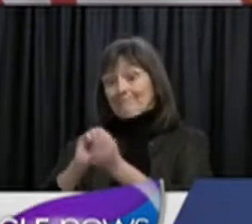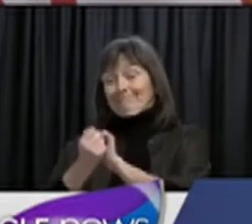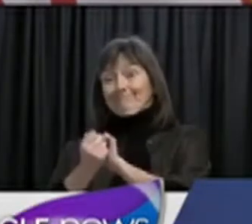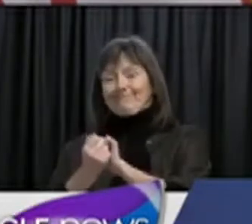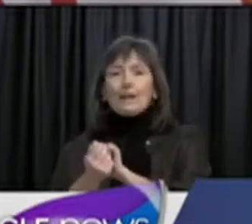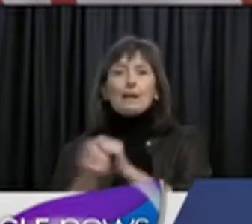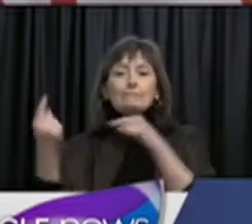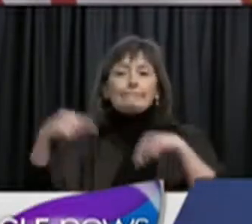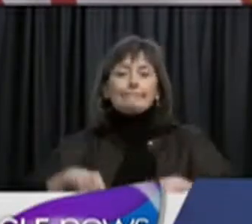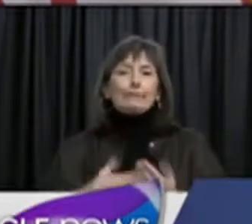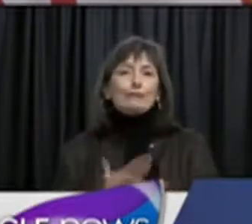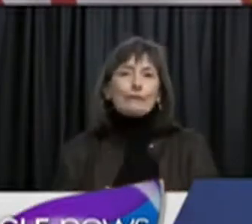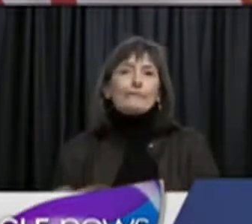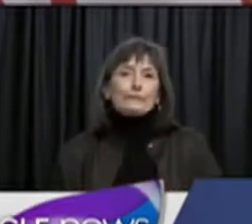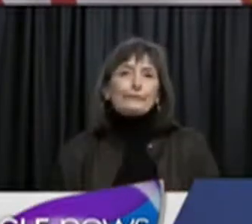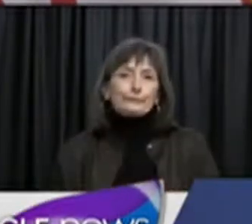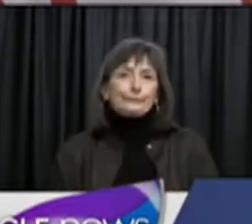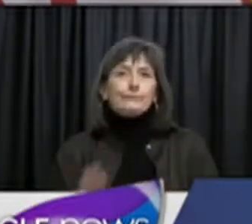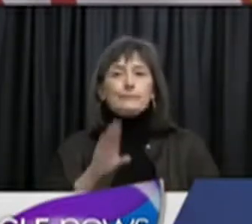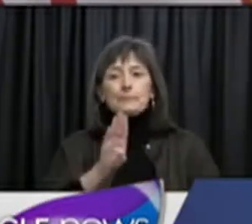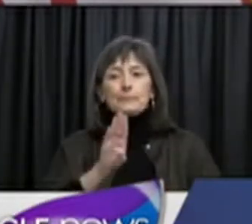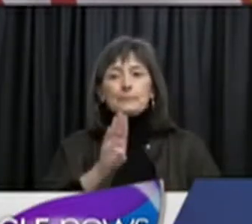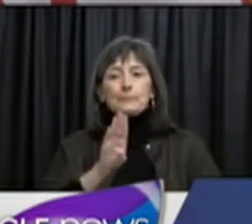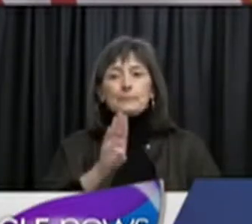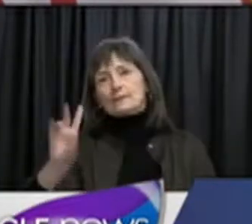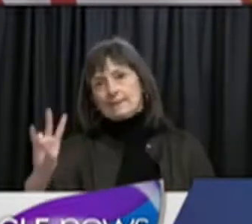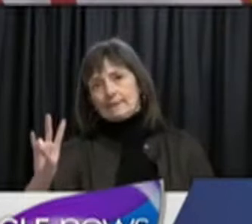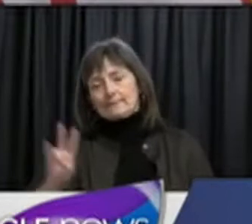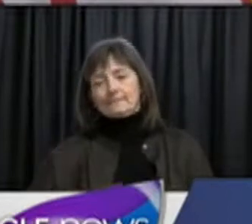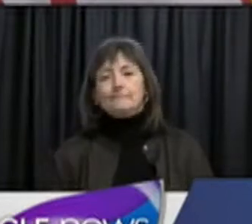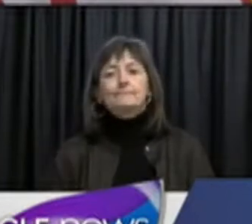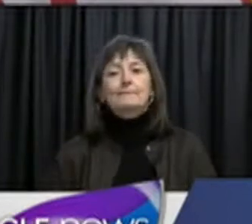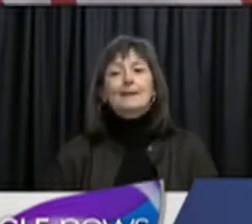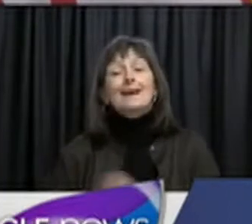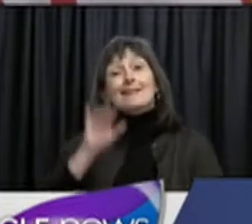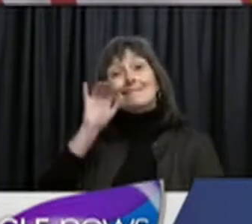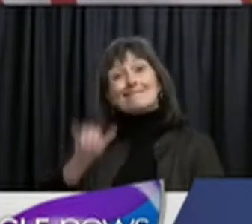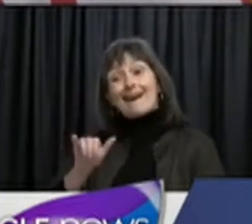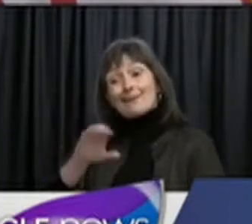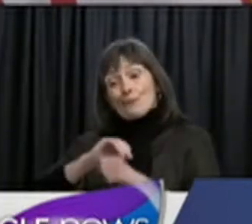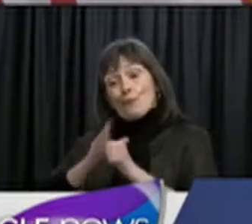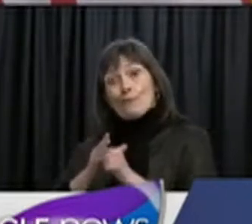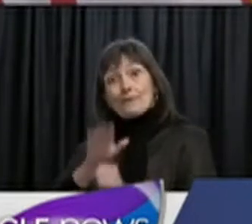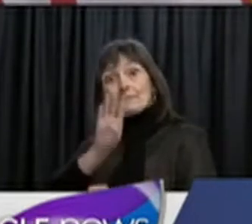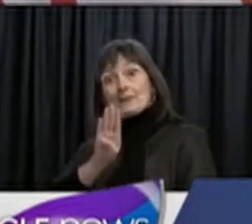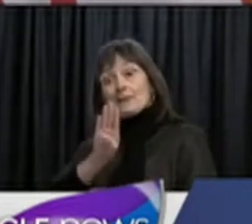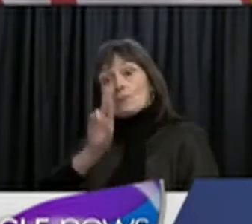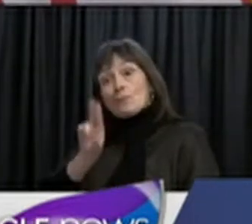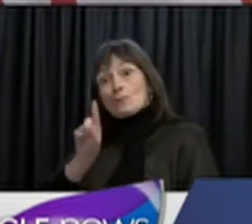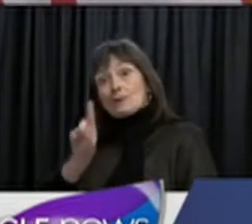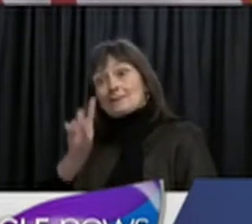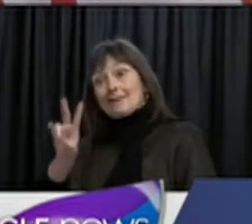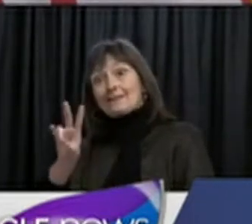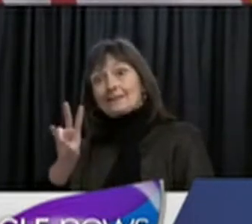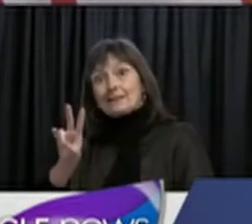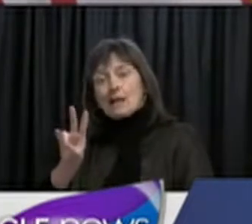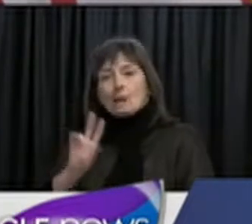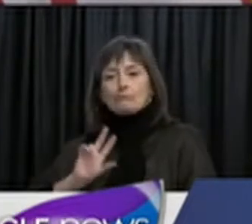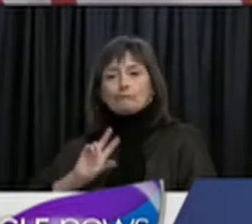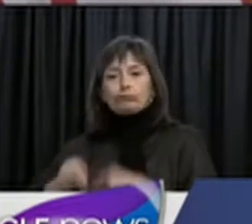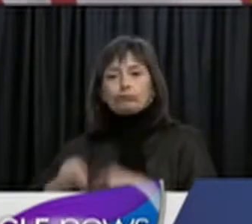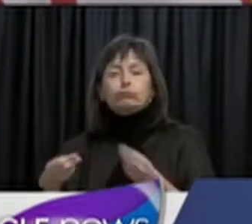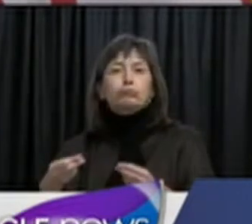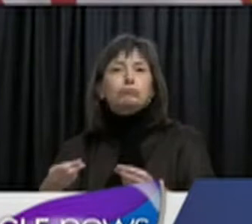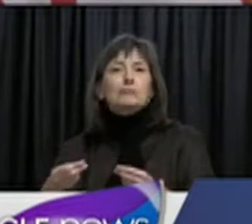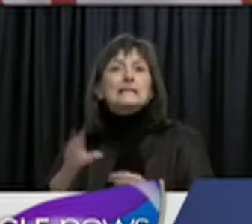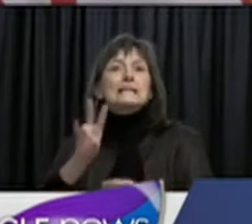province. We know that this variant spreads faster and easier. It is estimated to be 70% more transmissible than